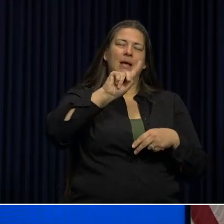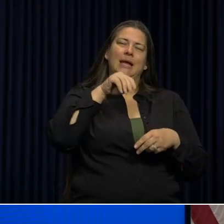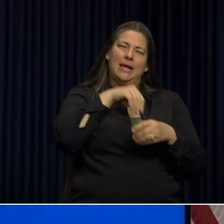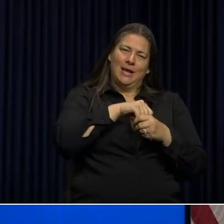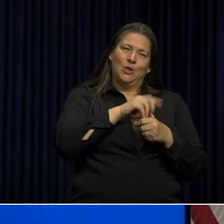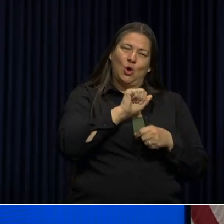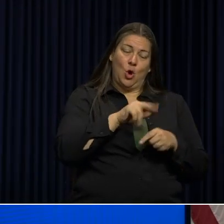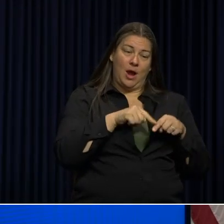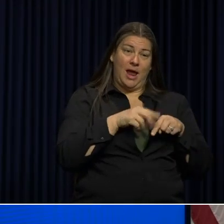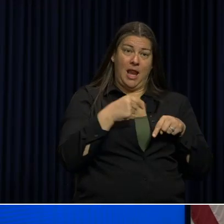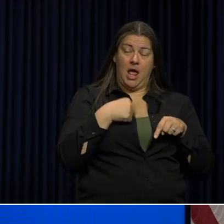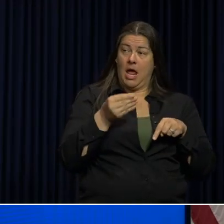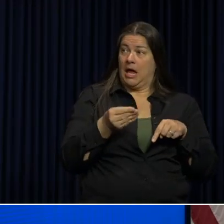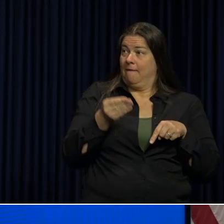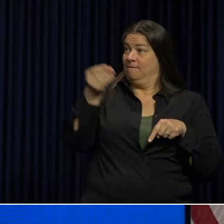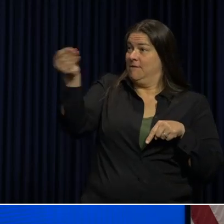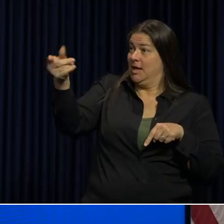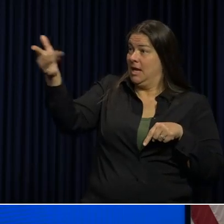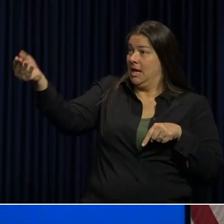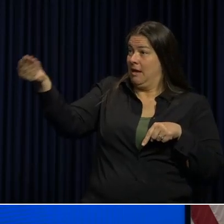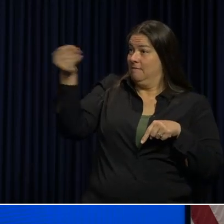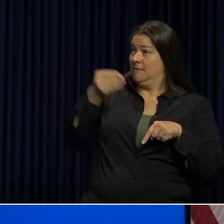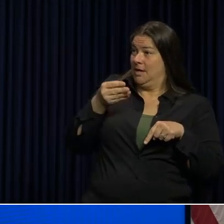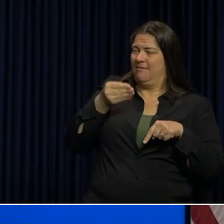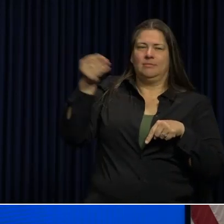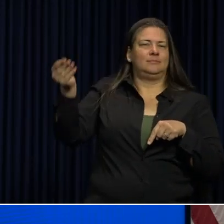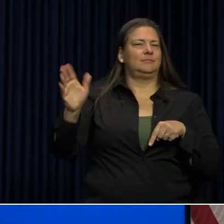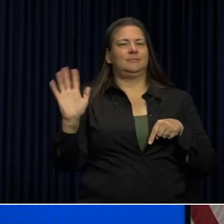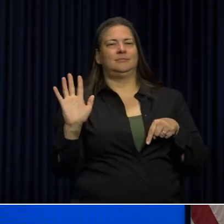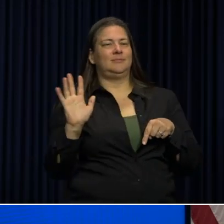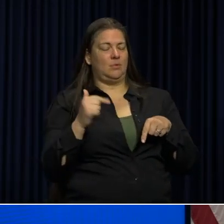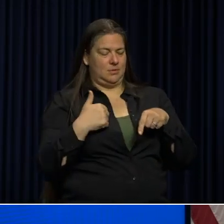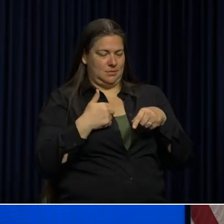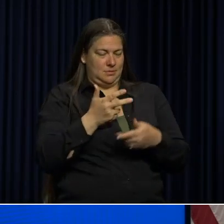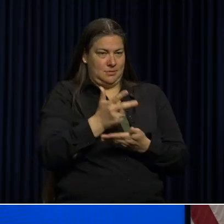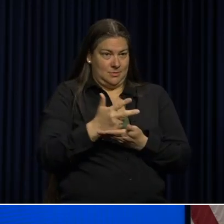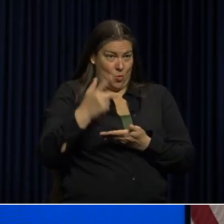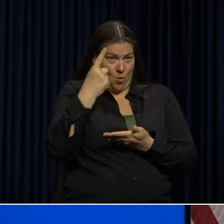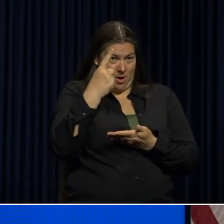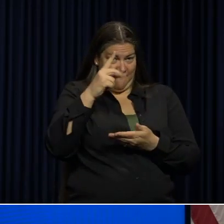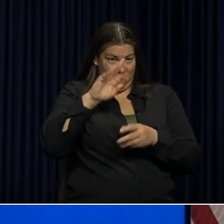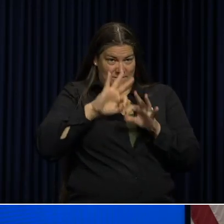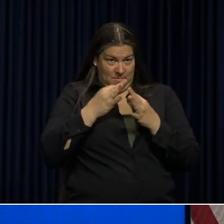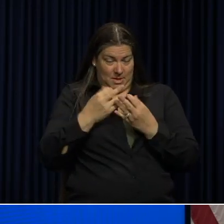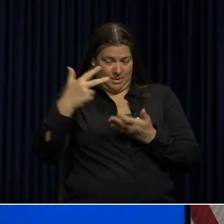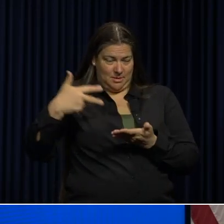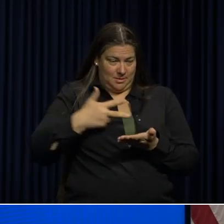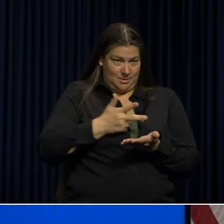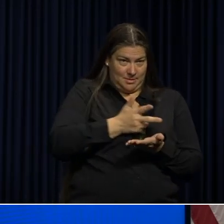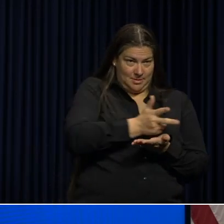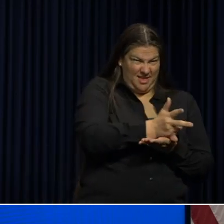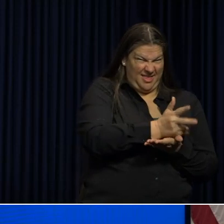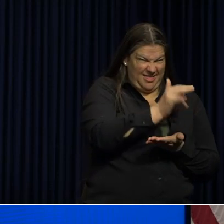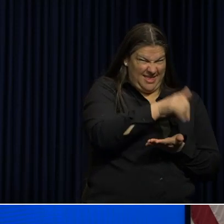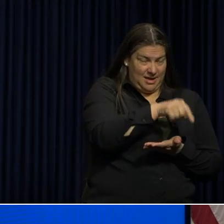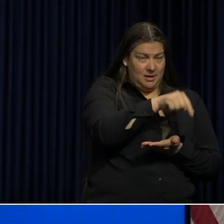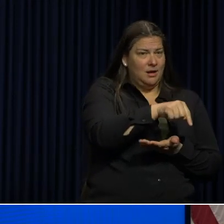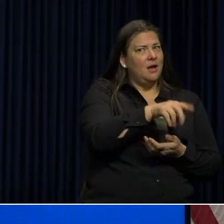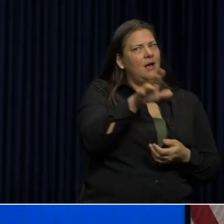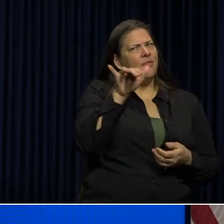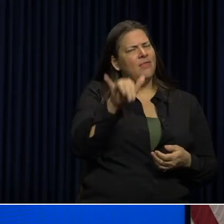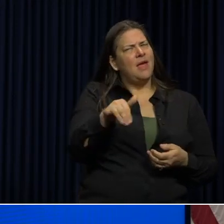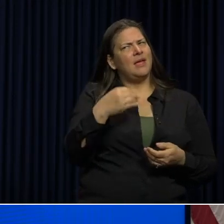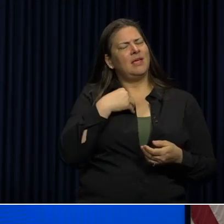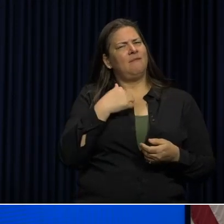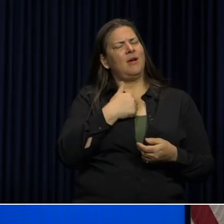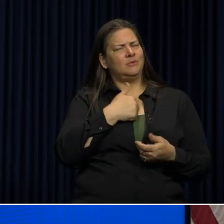and out of the car. I will say that it's provided us an opportunity to still have some experiences that I will tell you a lot of